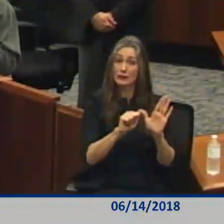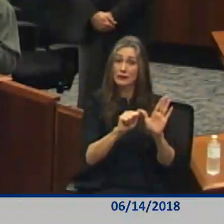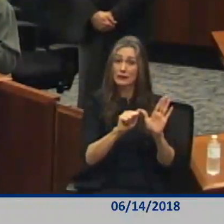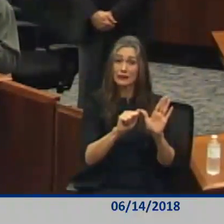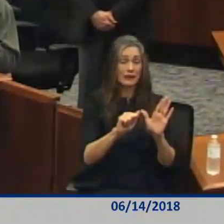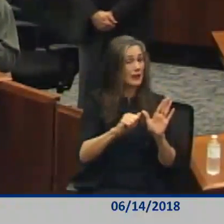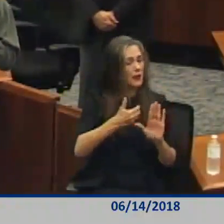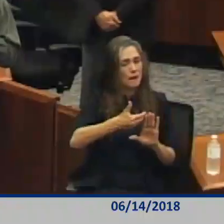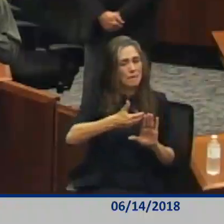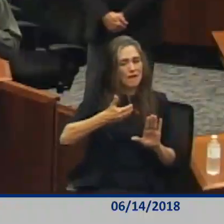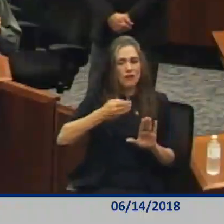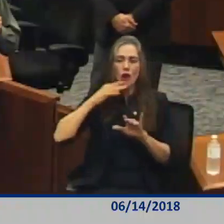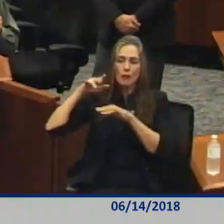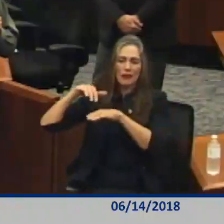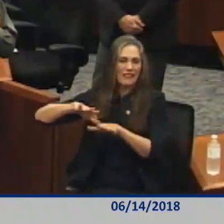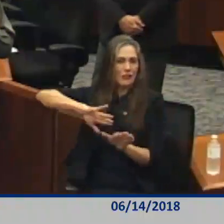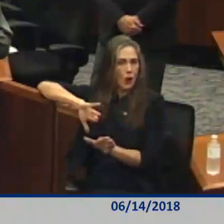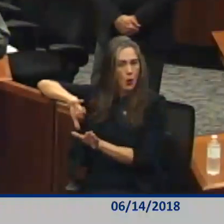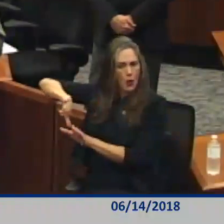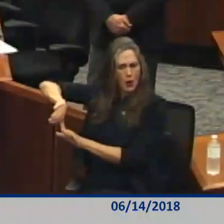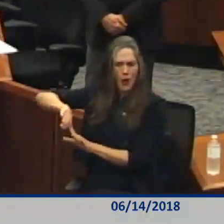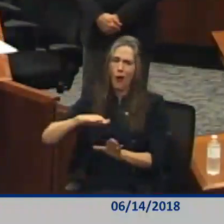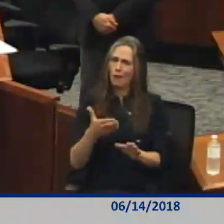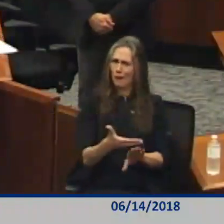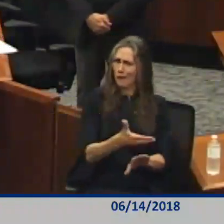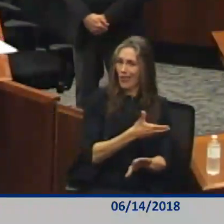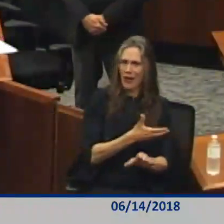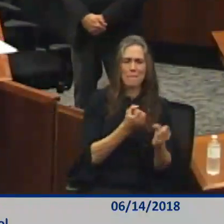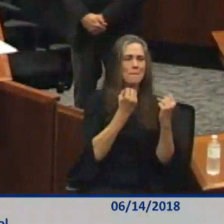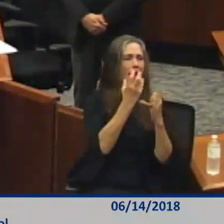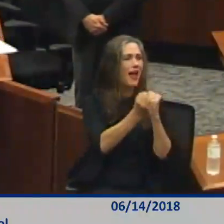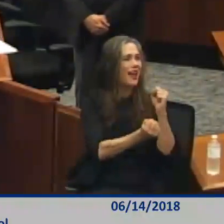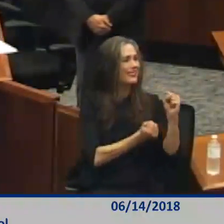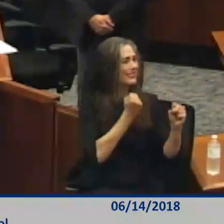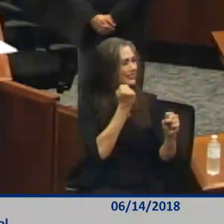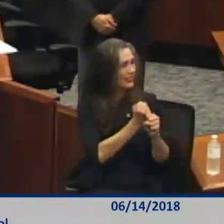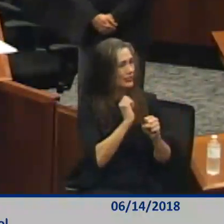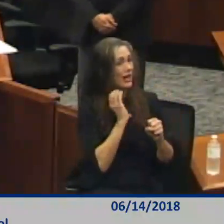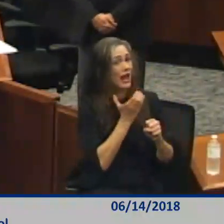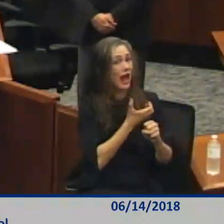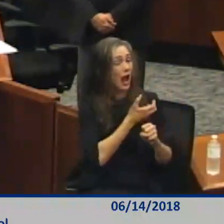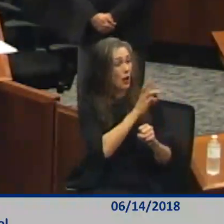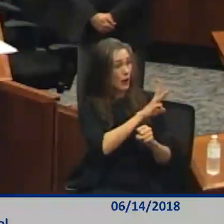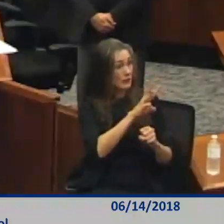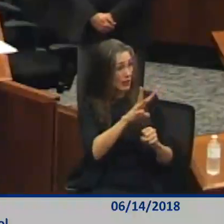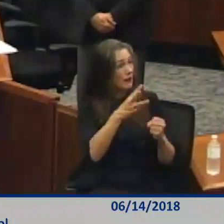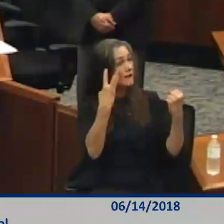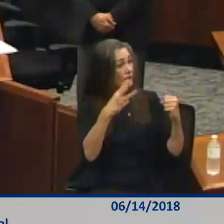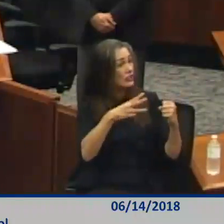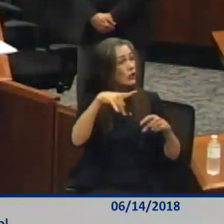you all will too. Now, as far as your ground surfaces before, we really don't have